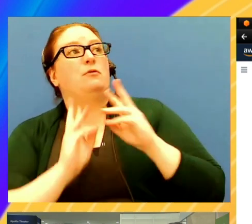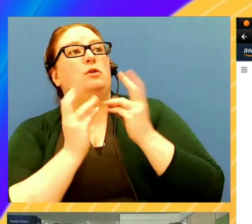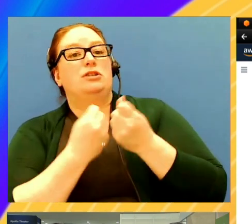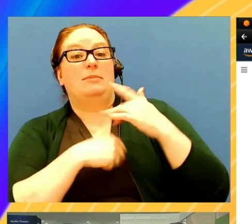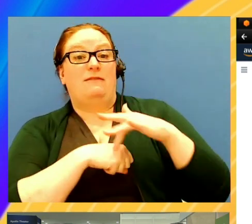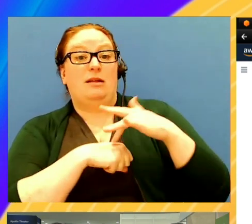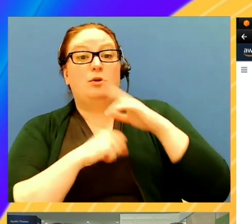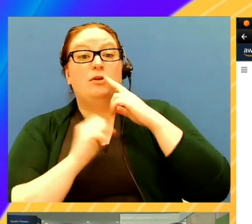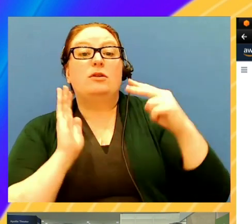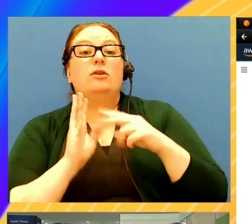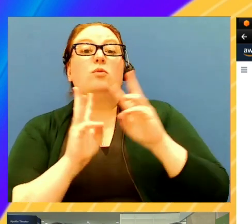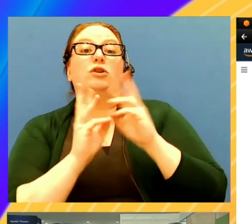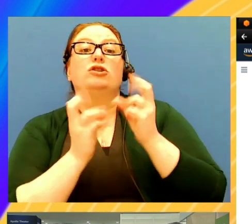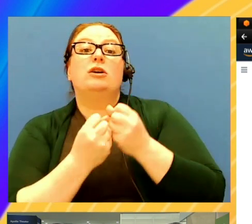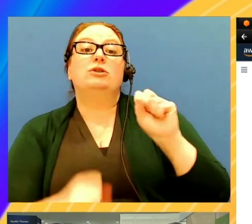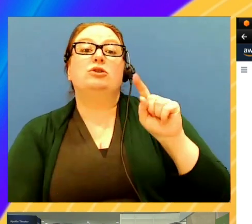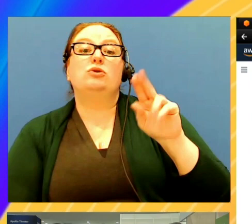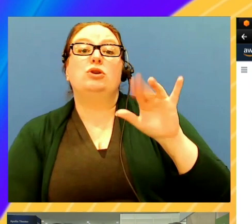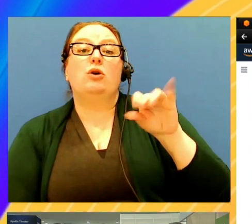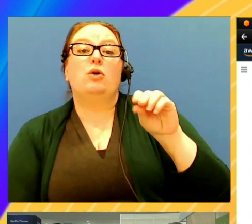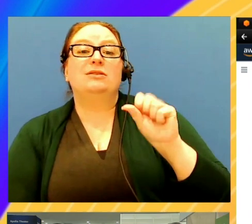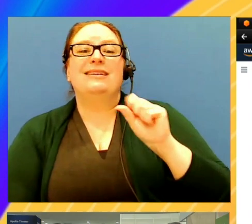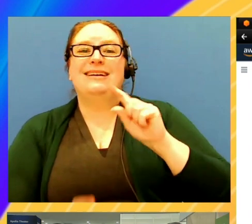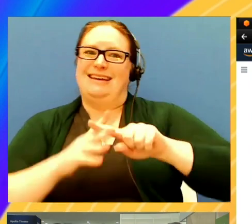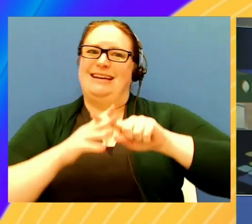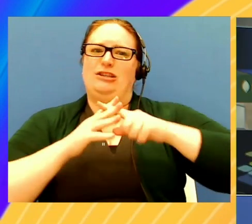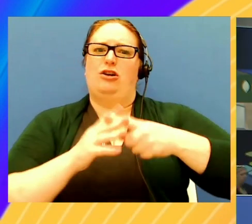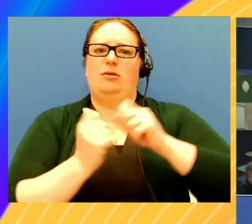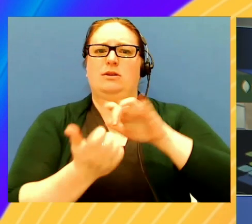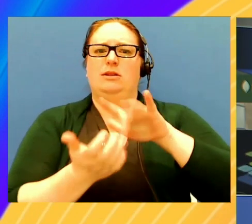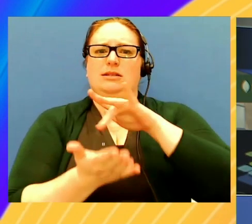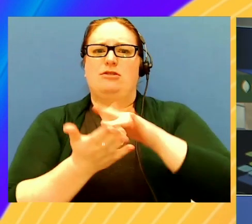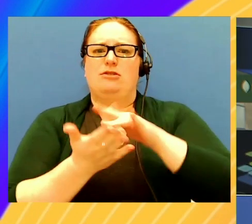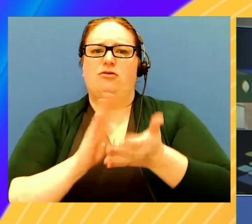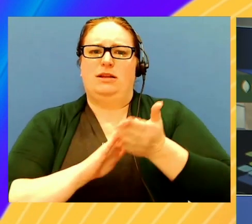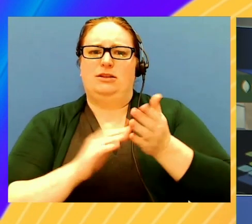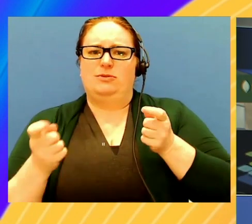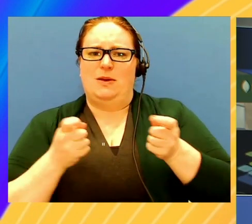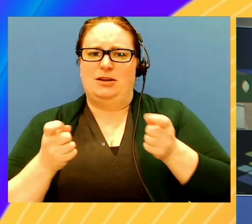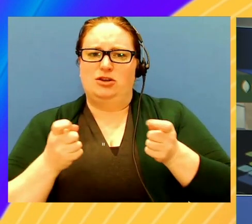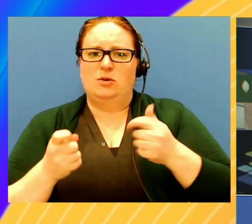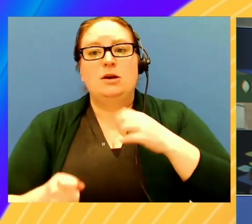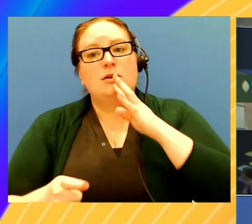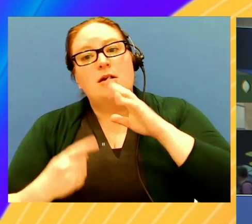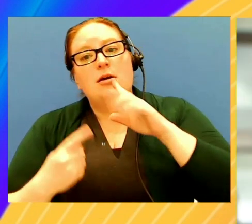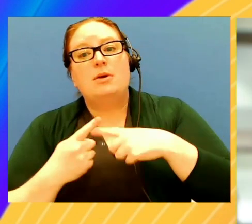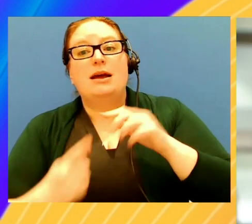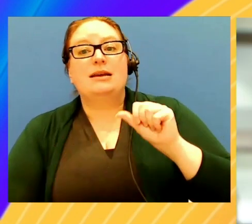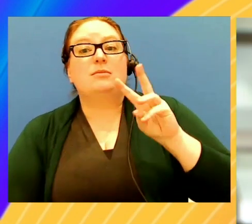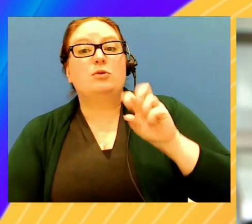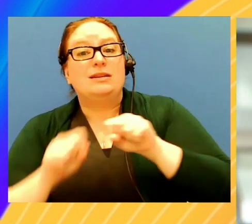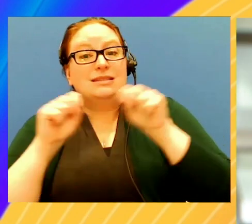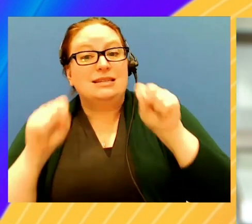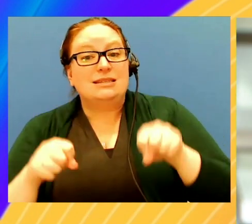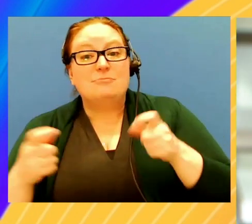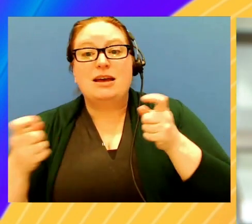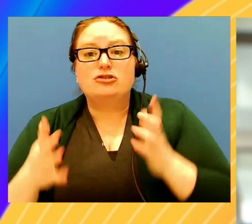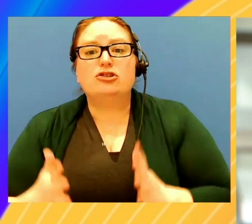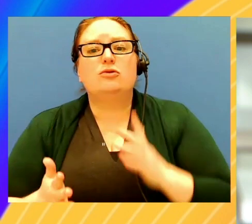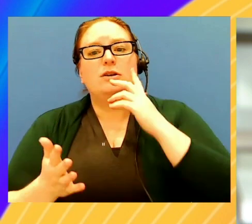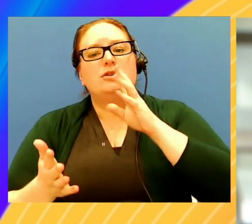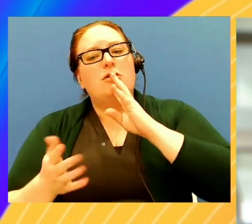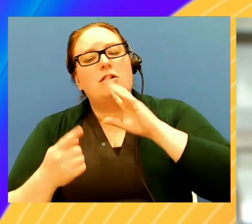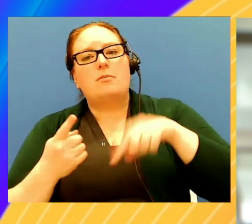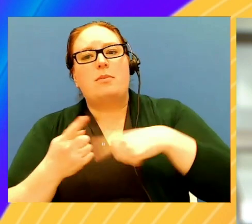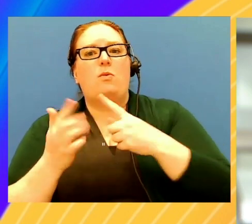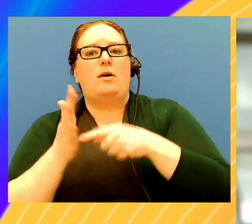Workshop Studios, it's called Getting Started with Centralized Operations Management. So when we're talking about AWS Systems Manager, we're talking about those operations that scale across all these